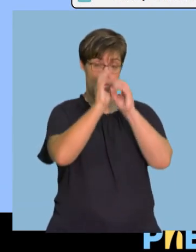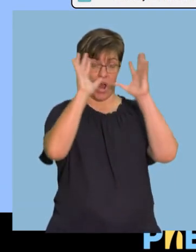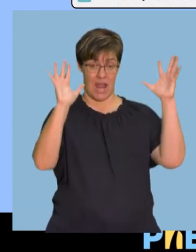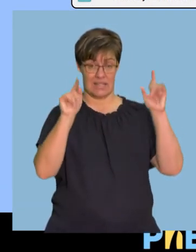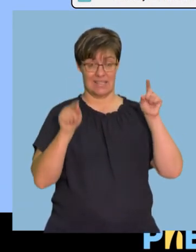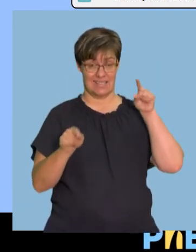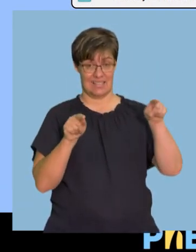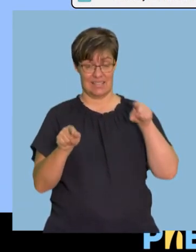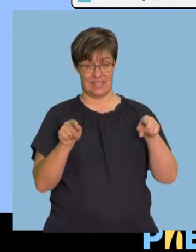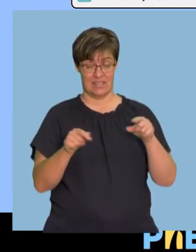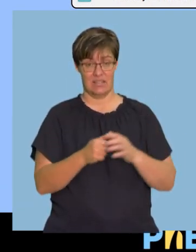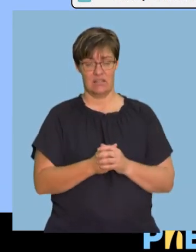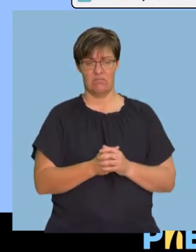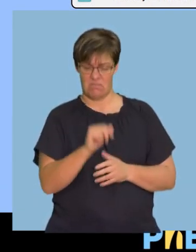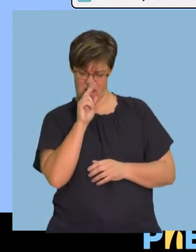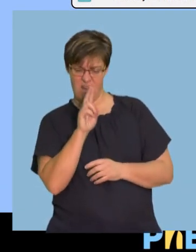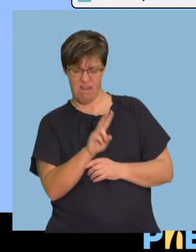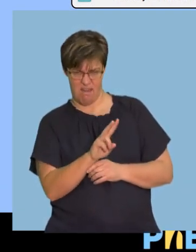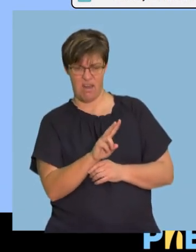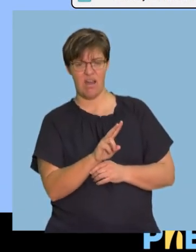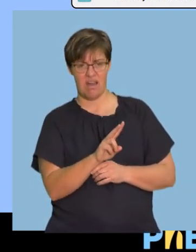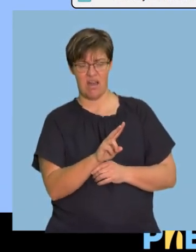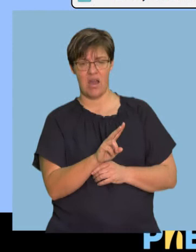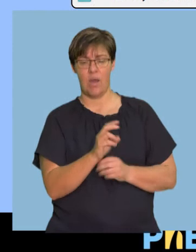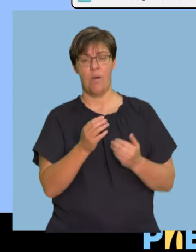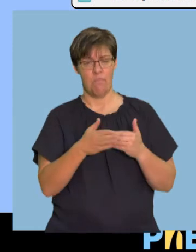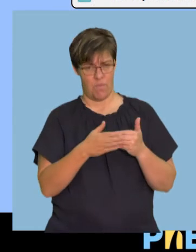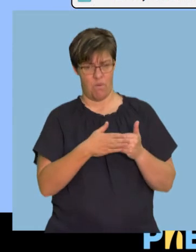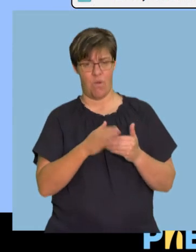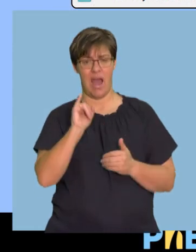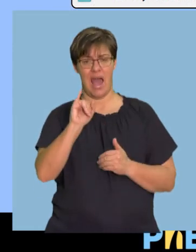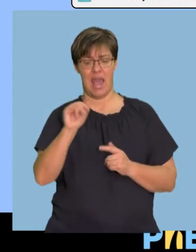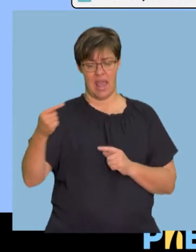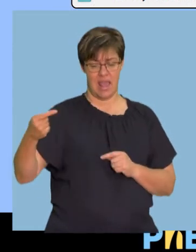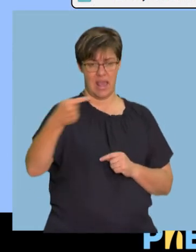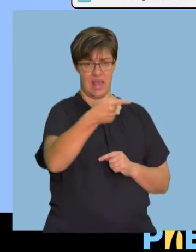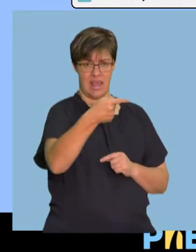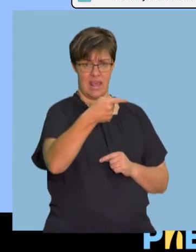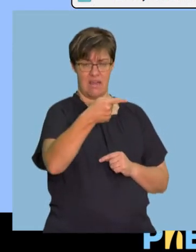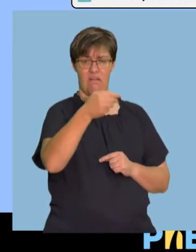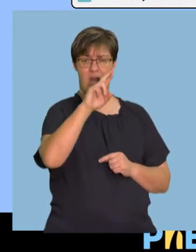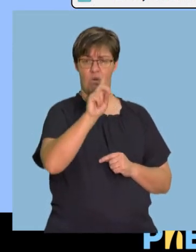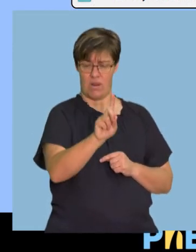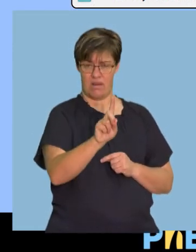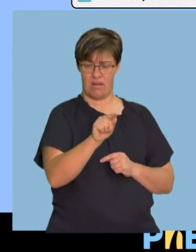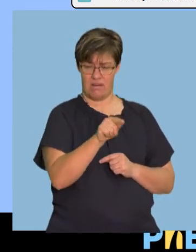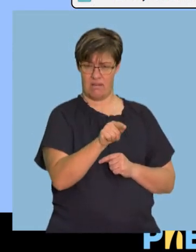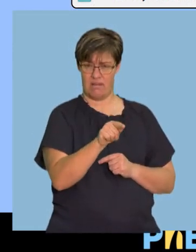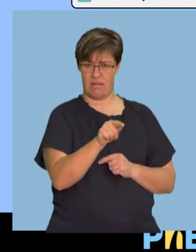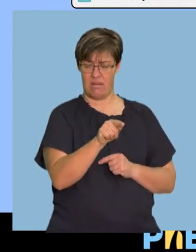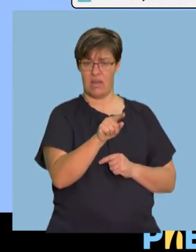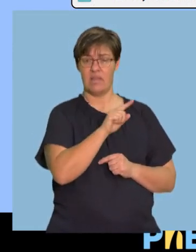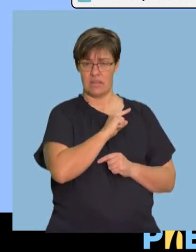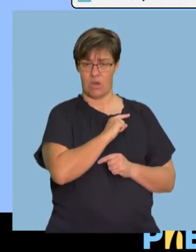brightness of these two, we can tell, okay, yes, there is more current for, resistor 1,